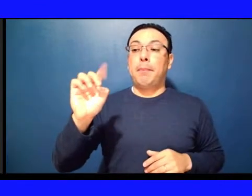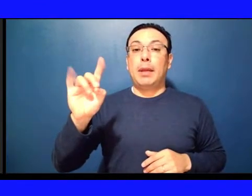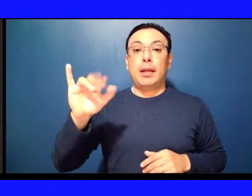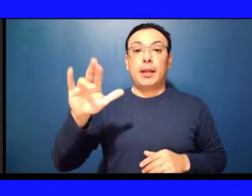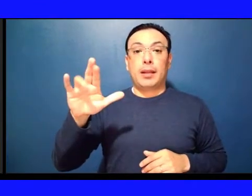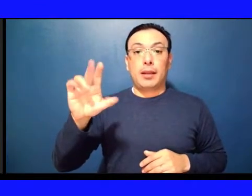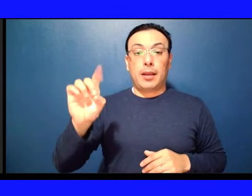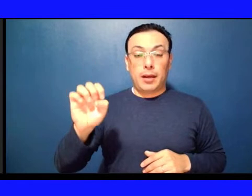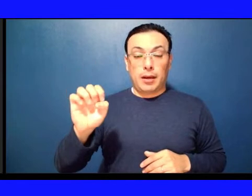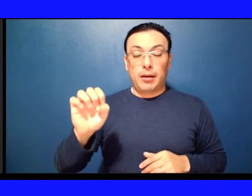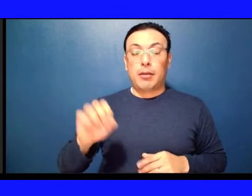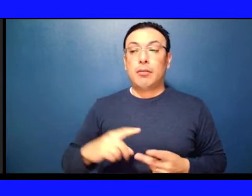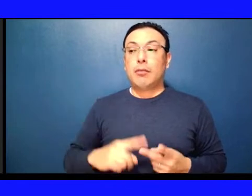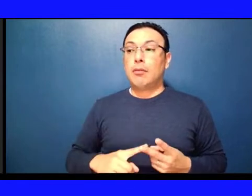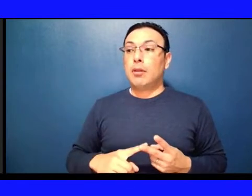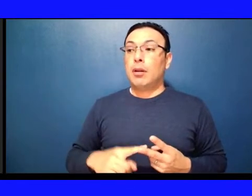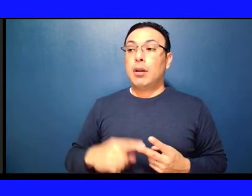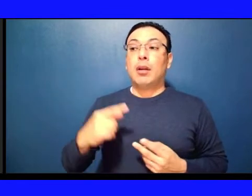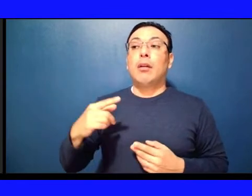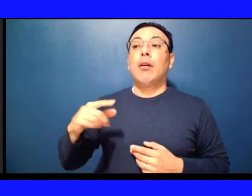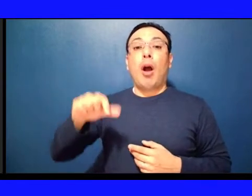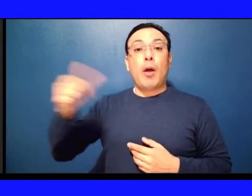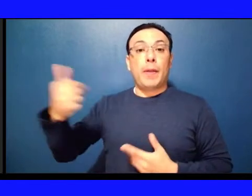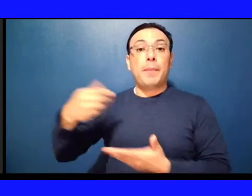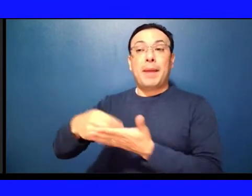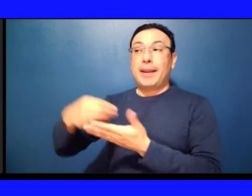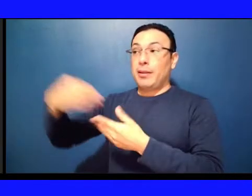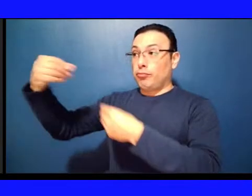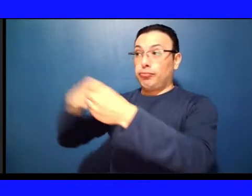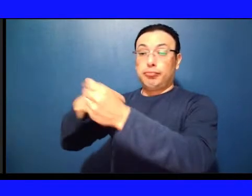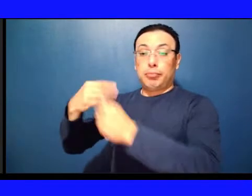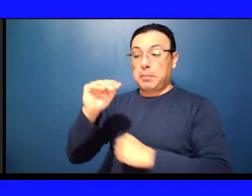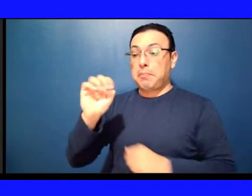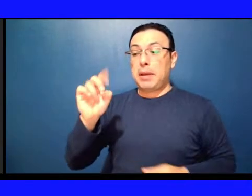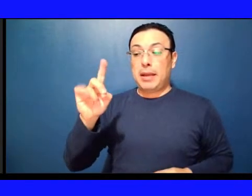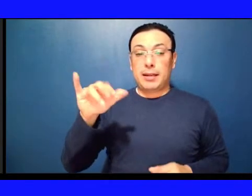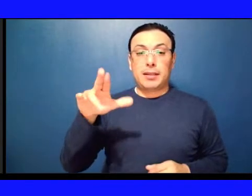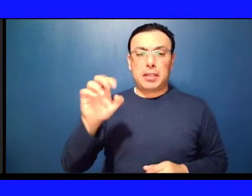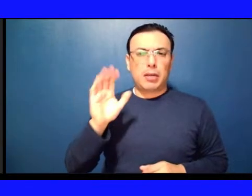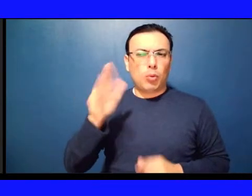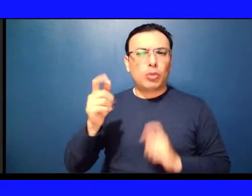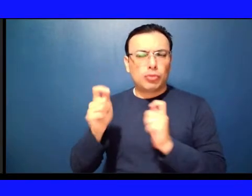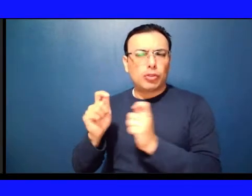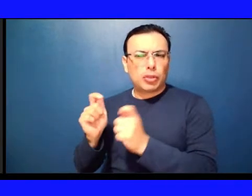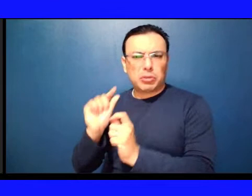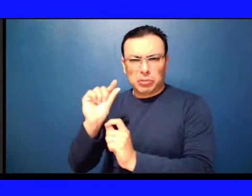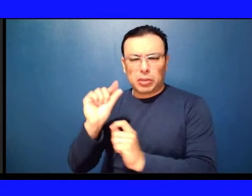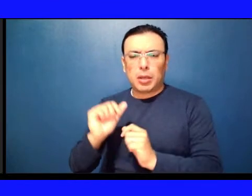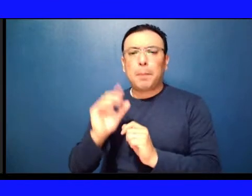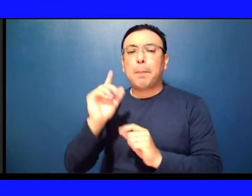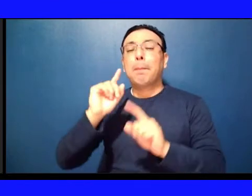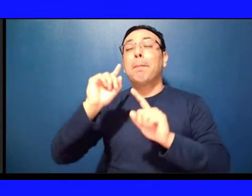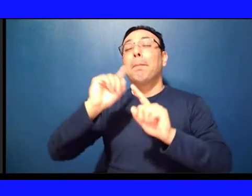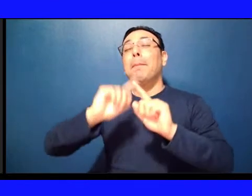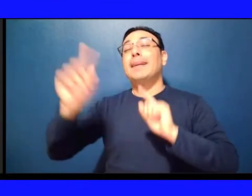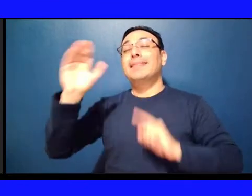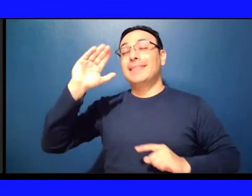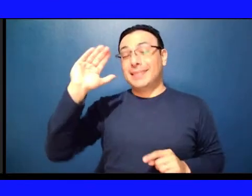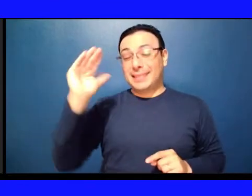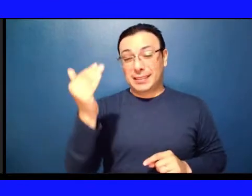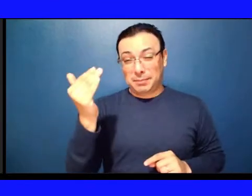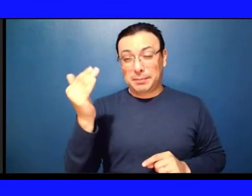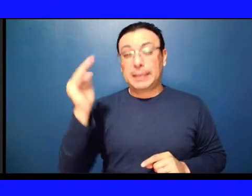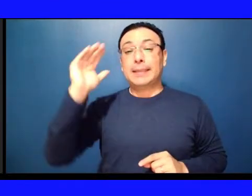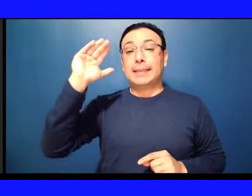target than 60%. I just based on the history, it's hard for me to assume we'll remain in the 70s,